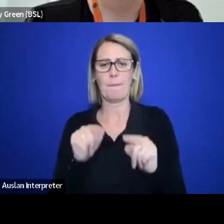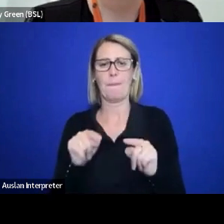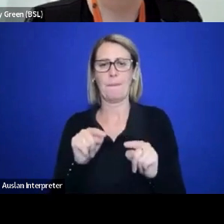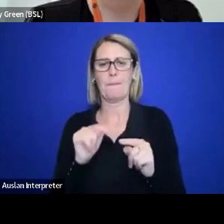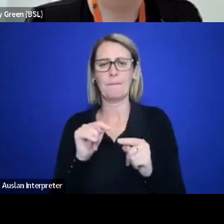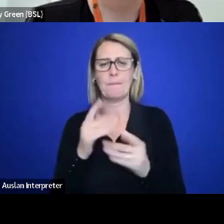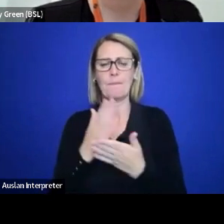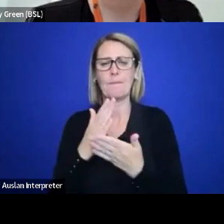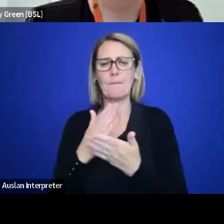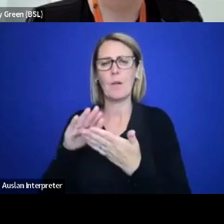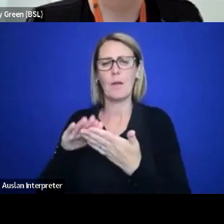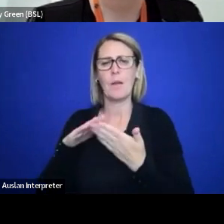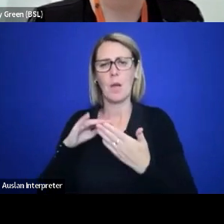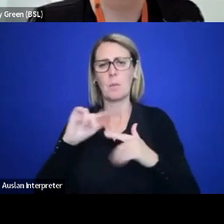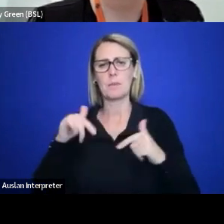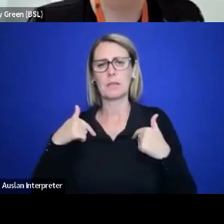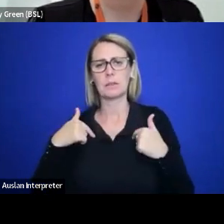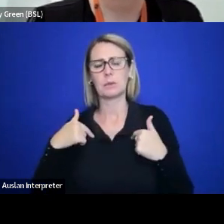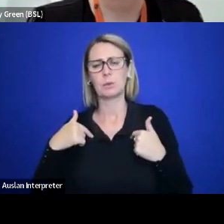us to